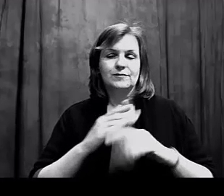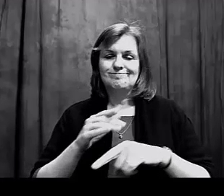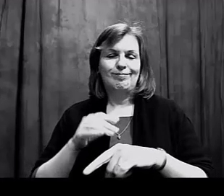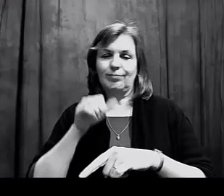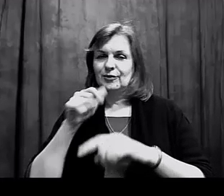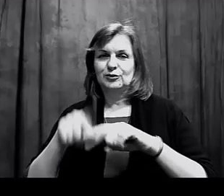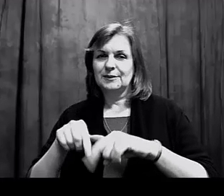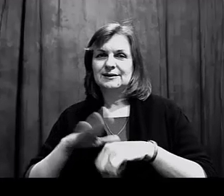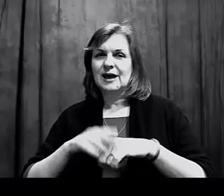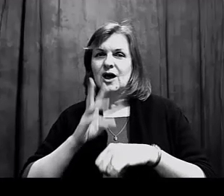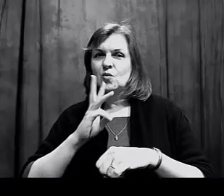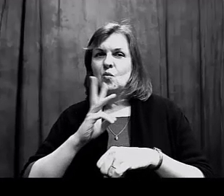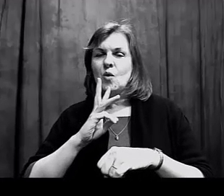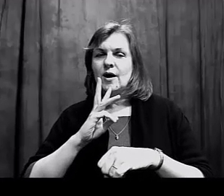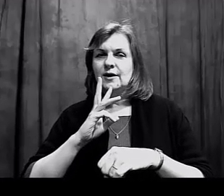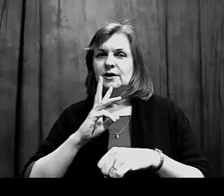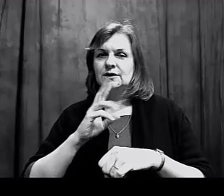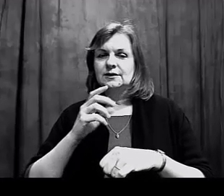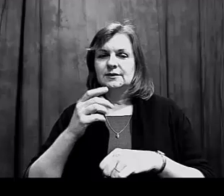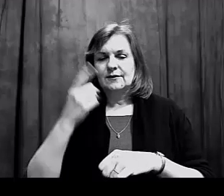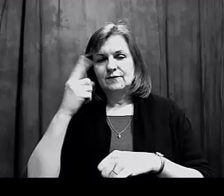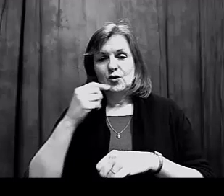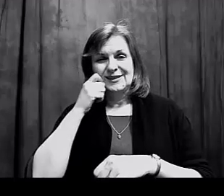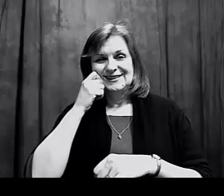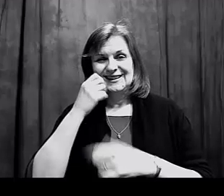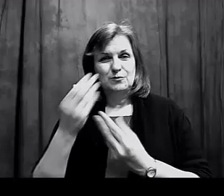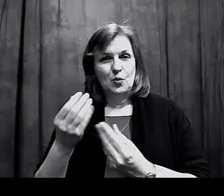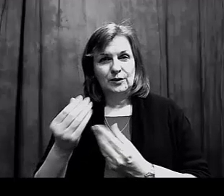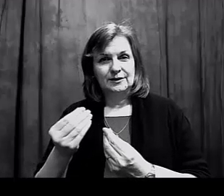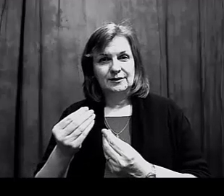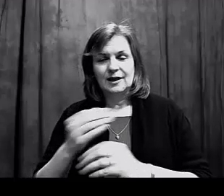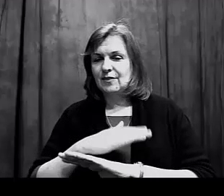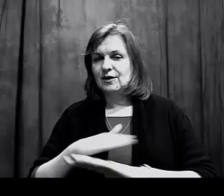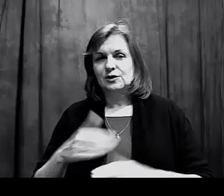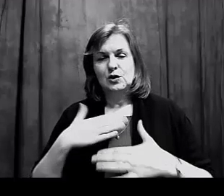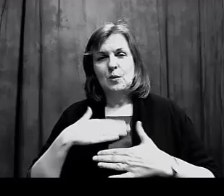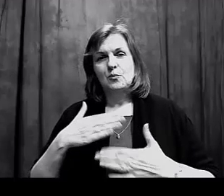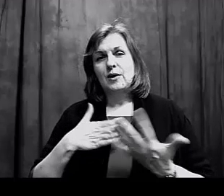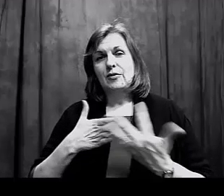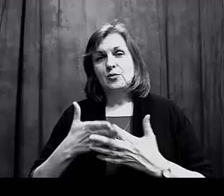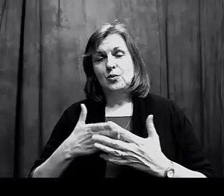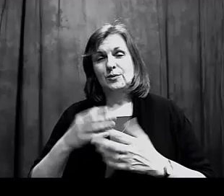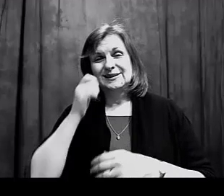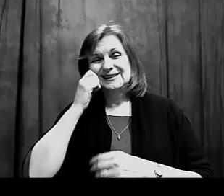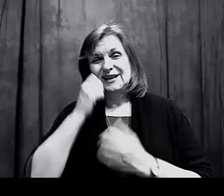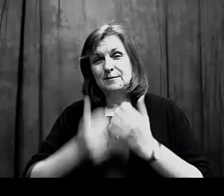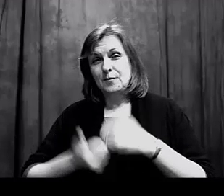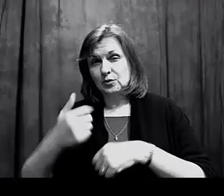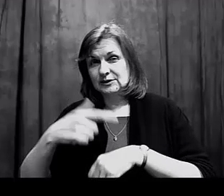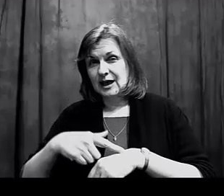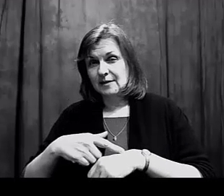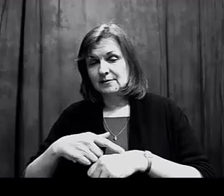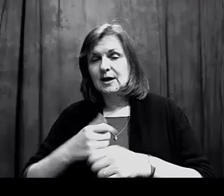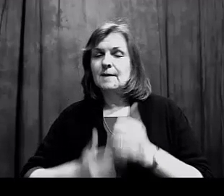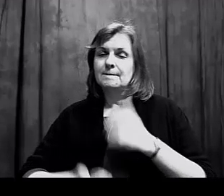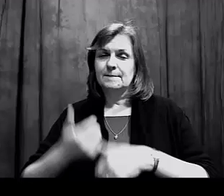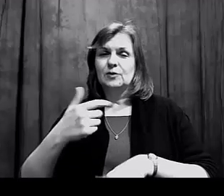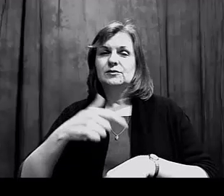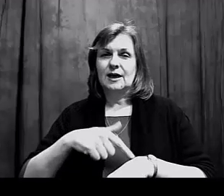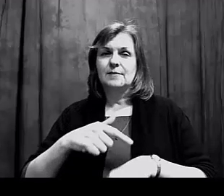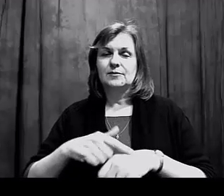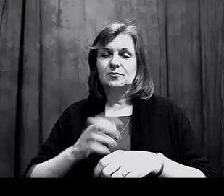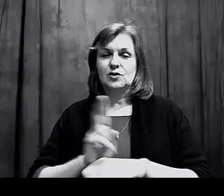waterproof, so they are not dependent on the water for keeping their skin moist. They don't have to breathe through their skin